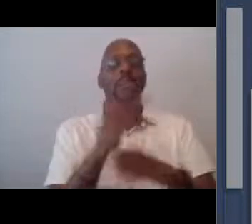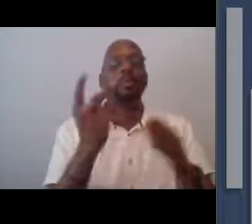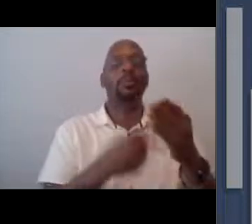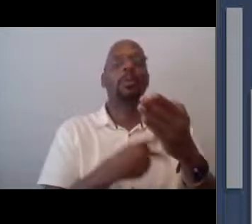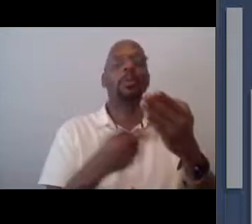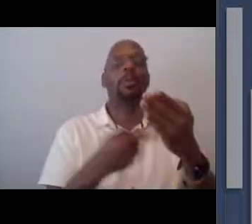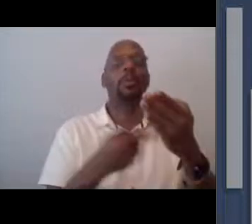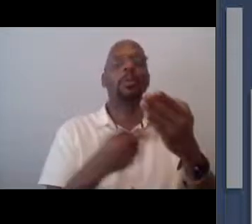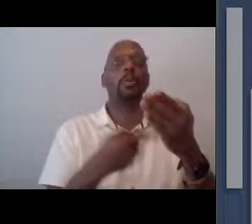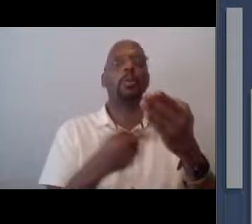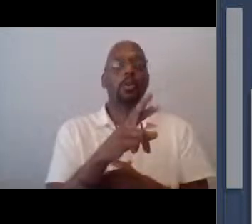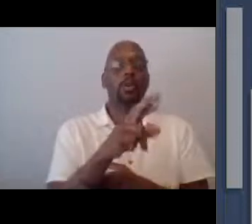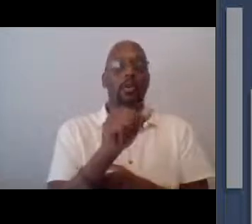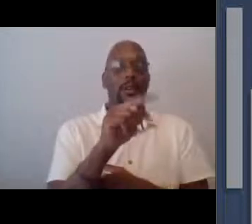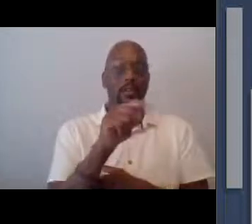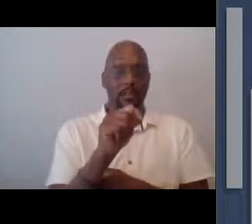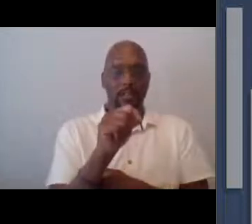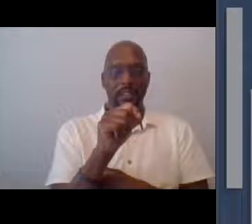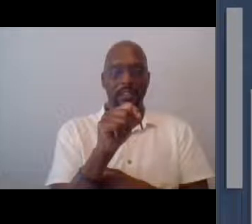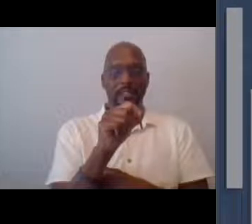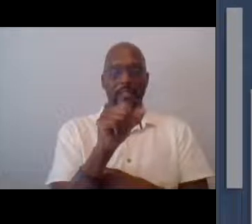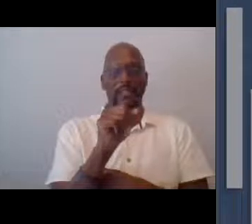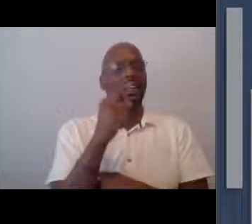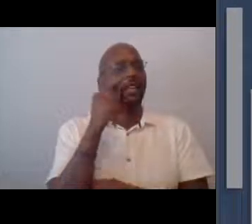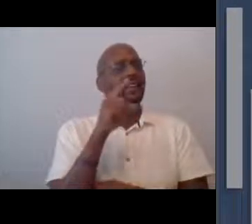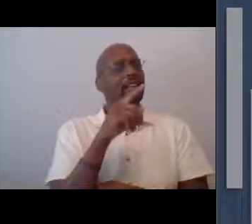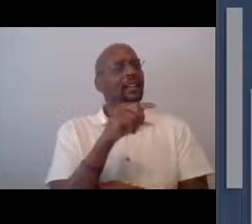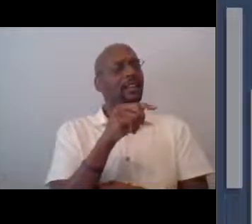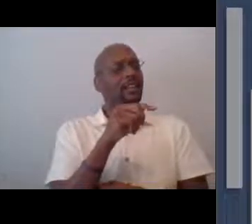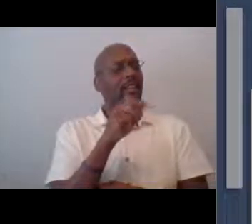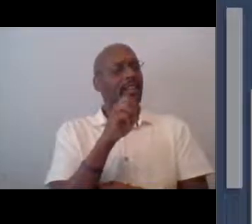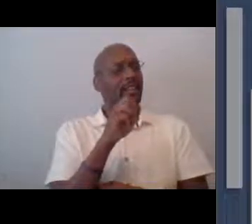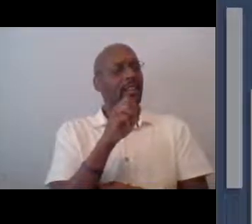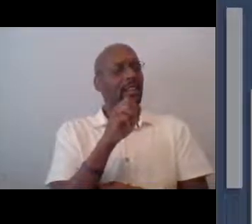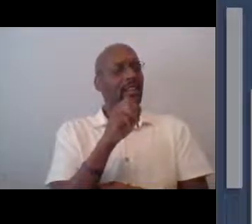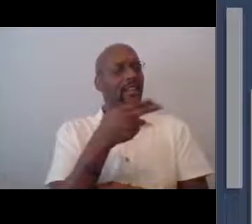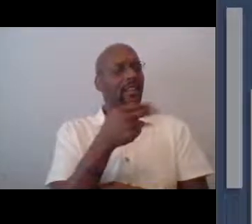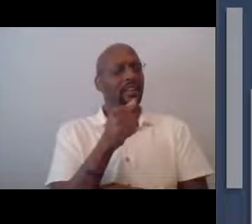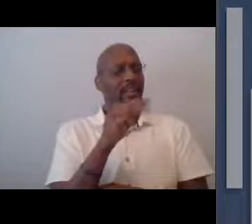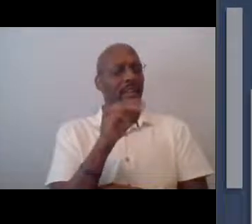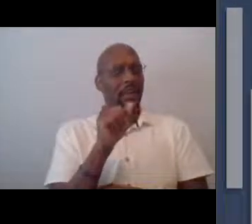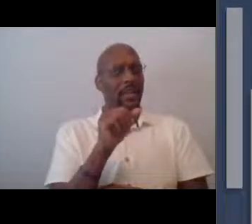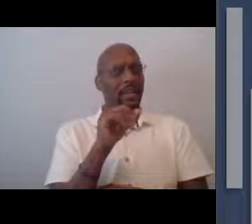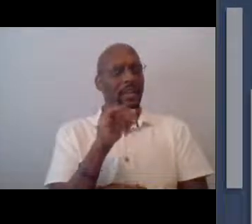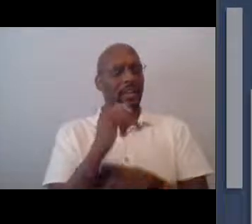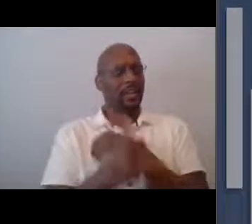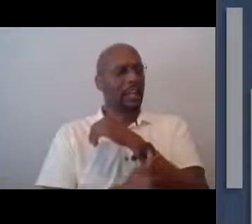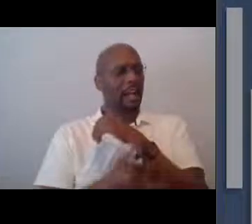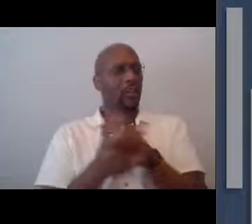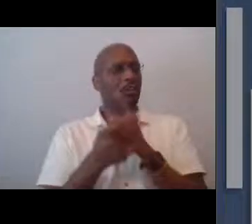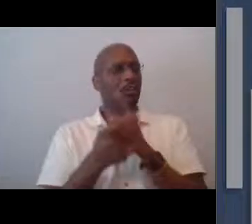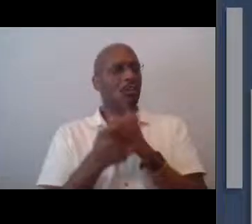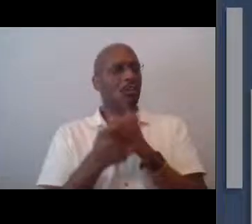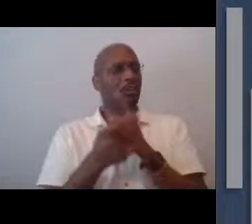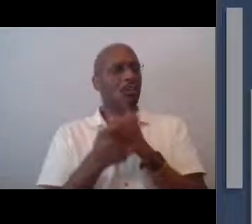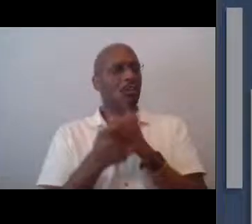and I think it's Tehama County, Tehama. Anyone with pronunciation? Tehama? Look at me getting it